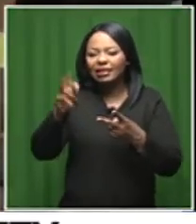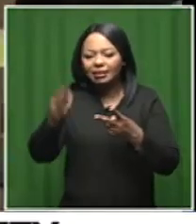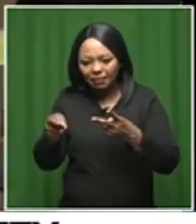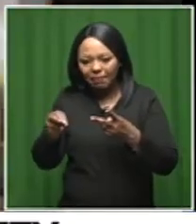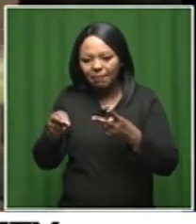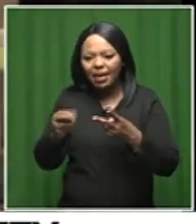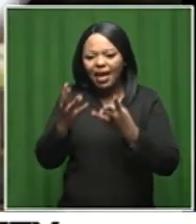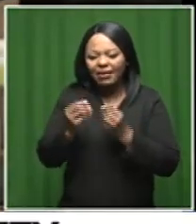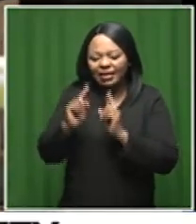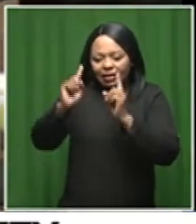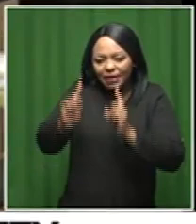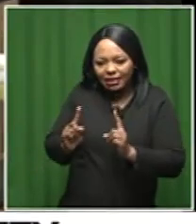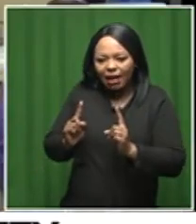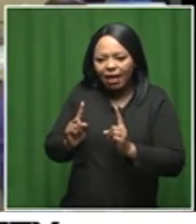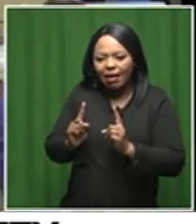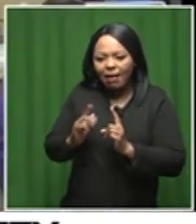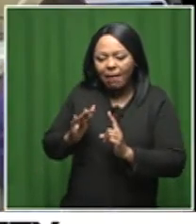niches. So these